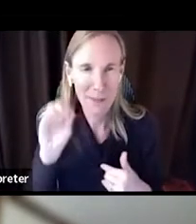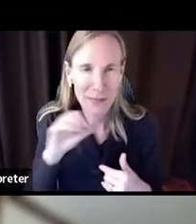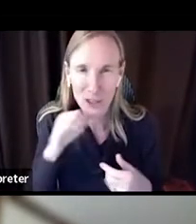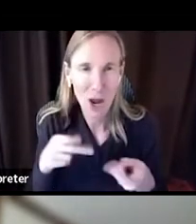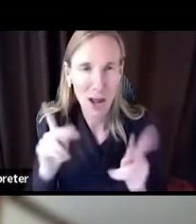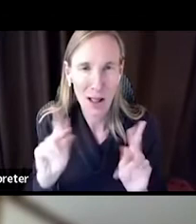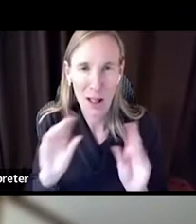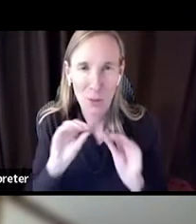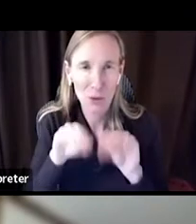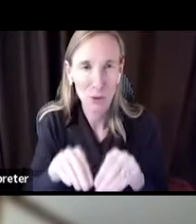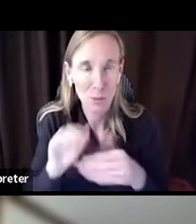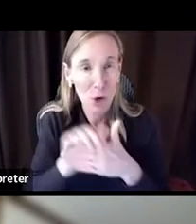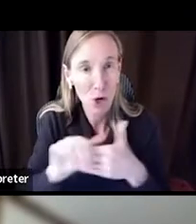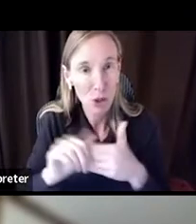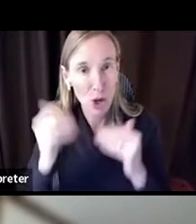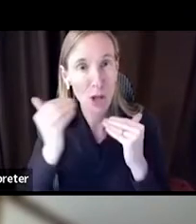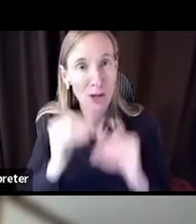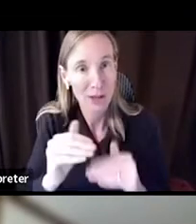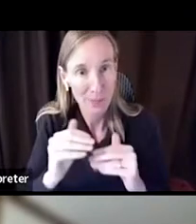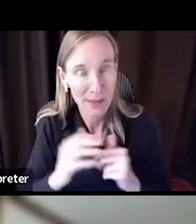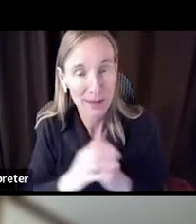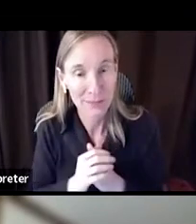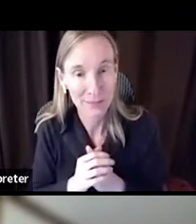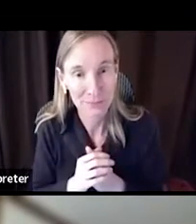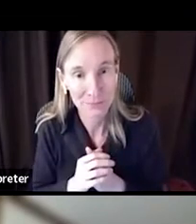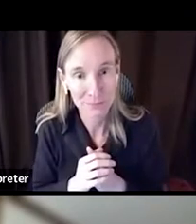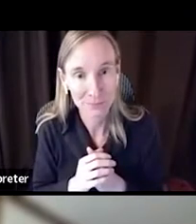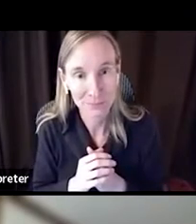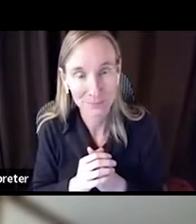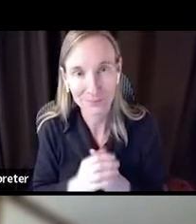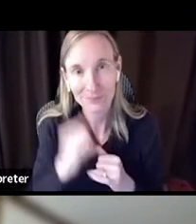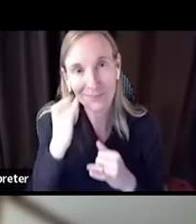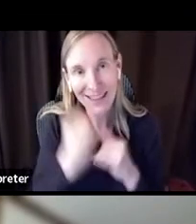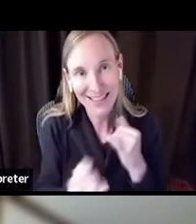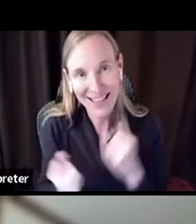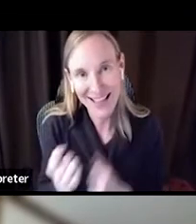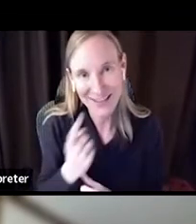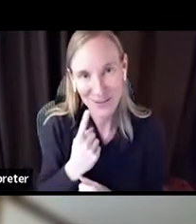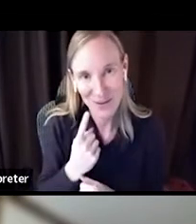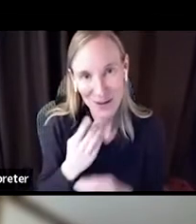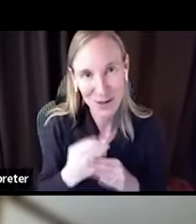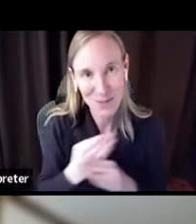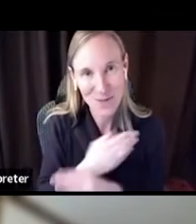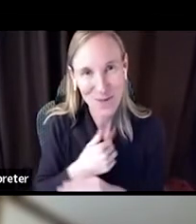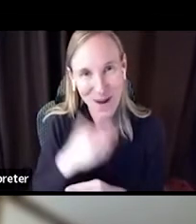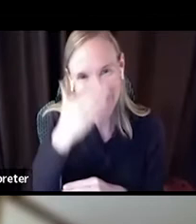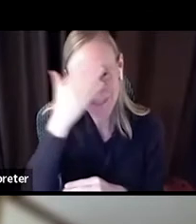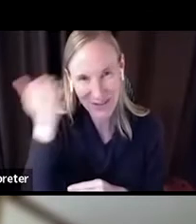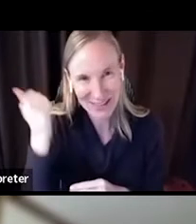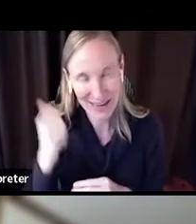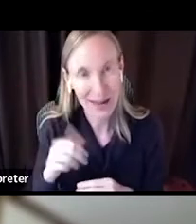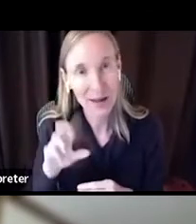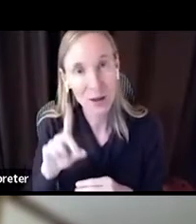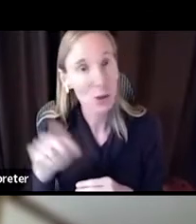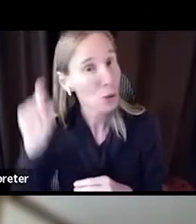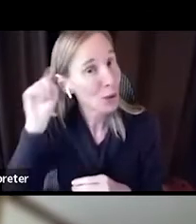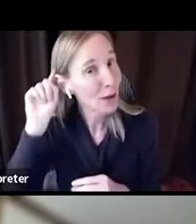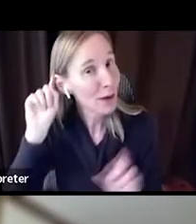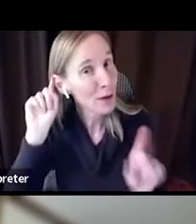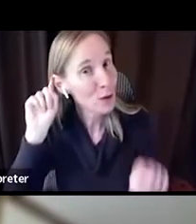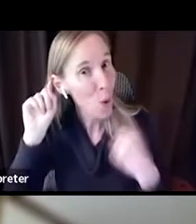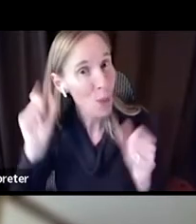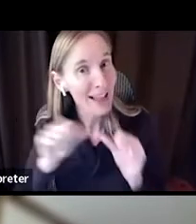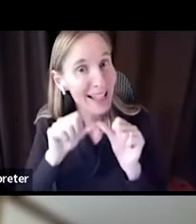dollar limit. And I just remembered the last question before I forget was, do hearing aids only last